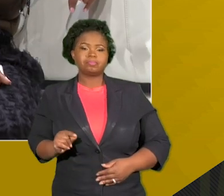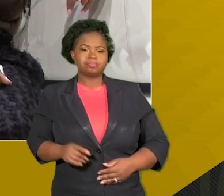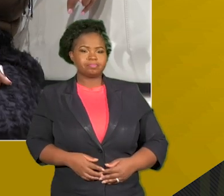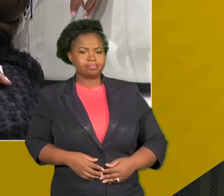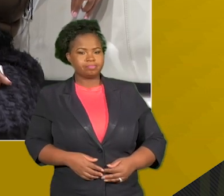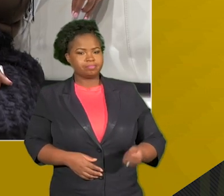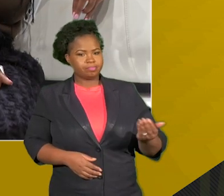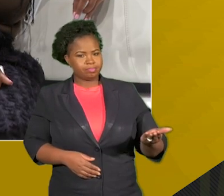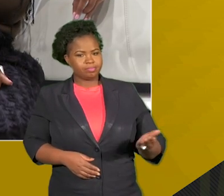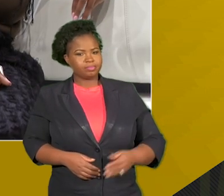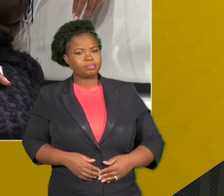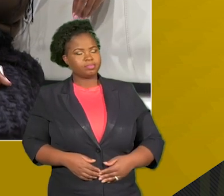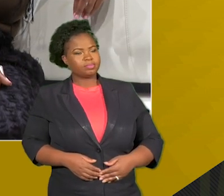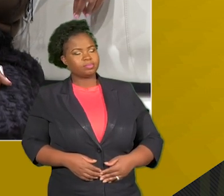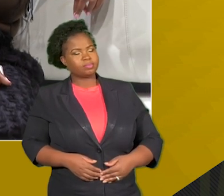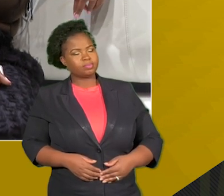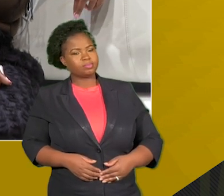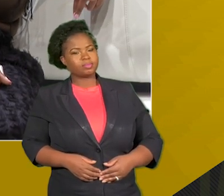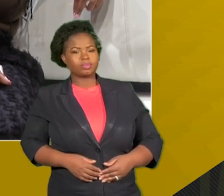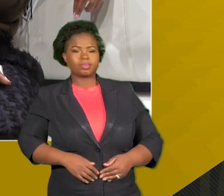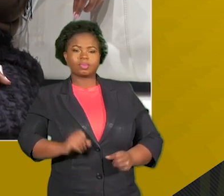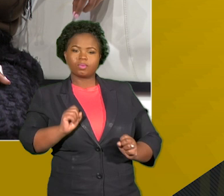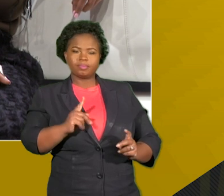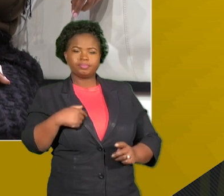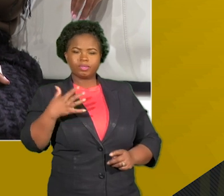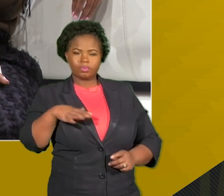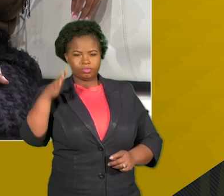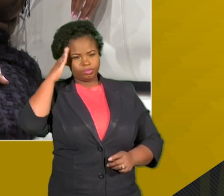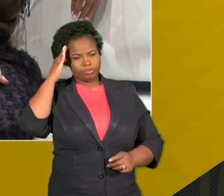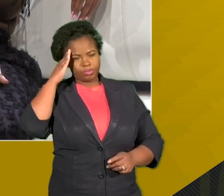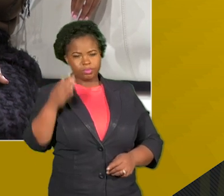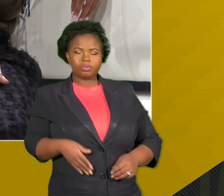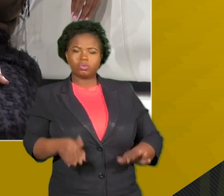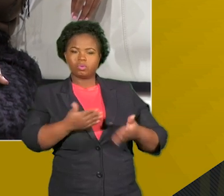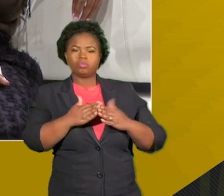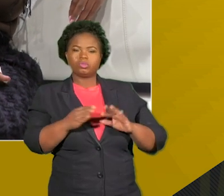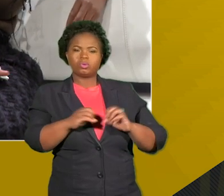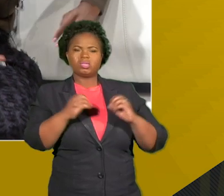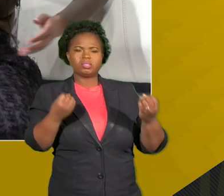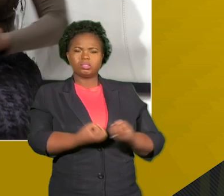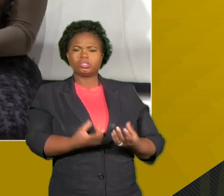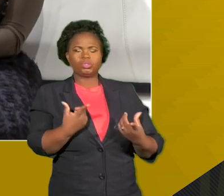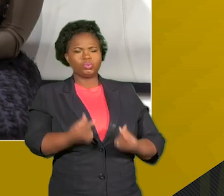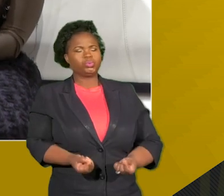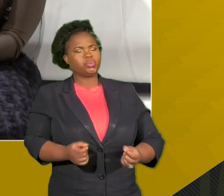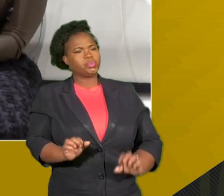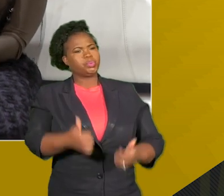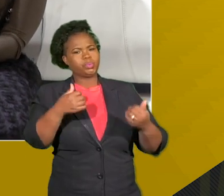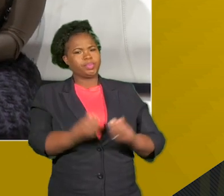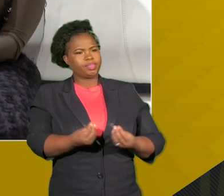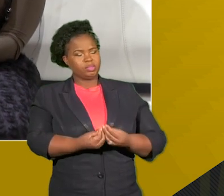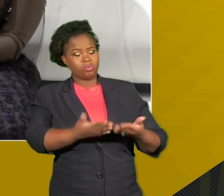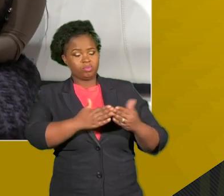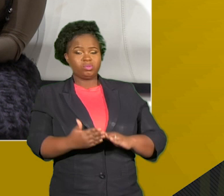Nda. Nda. Mfowethu, I want to find out from you, actually, I'm a community organization, they're doing something and